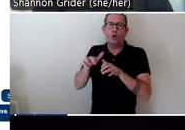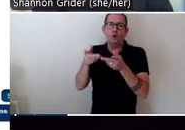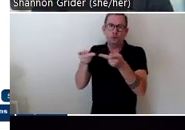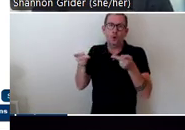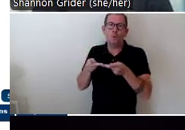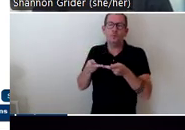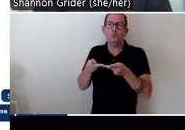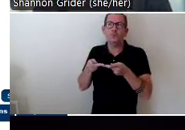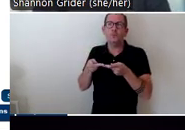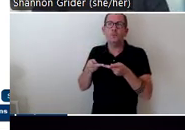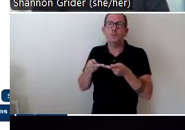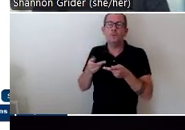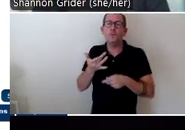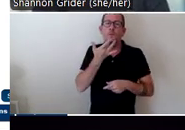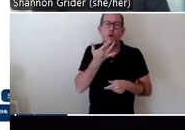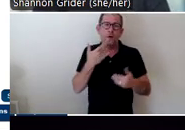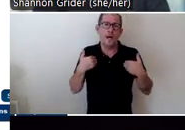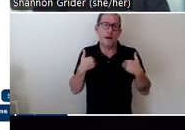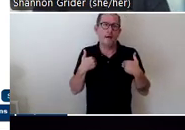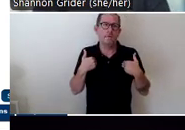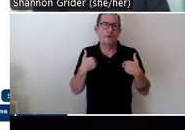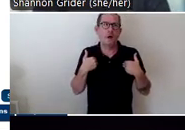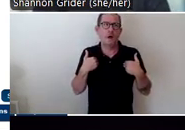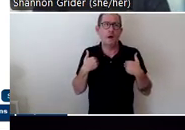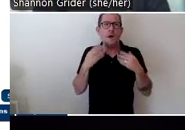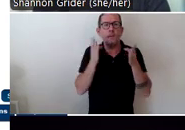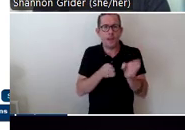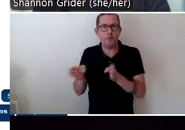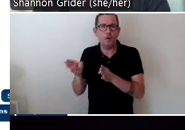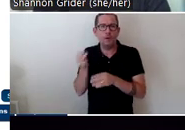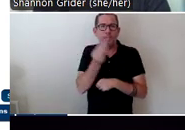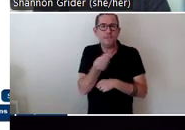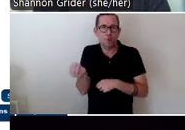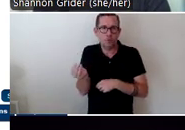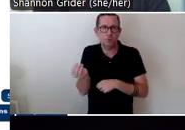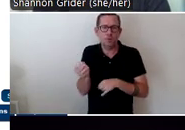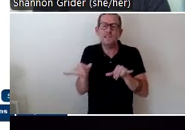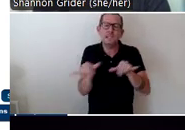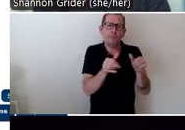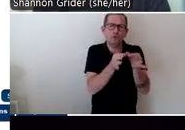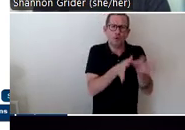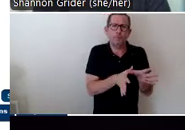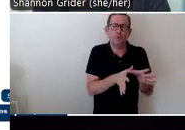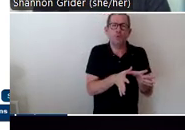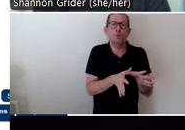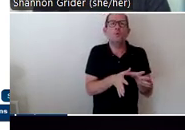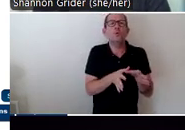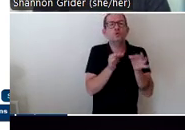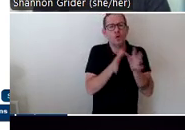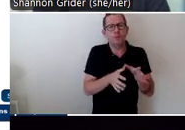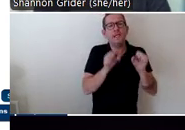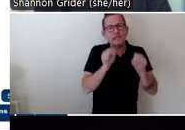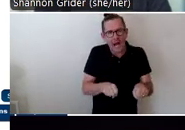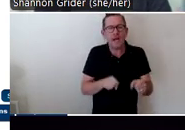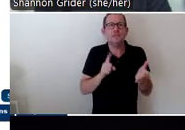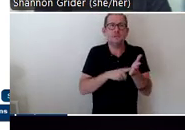know, for example, for cart providers, they need preparatory